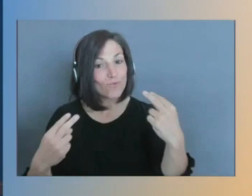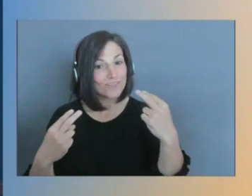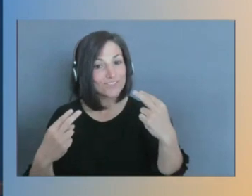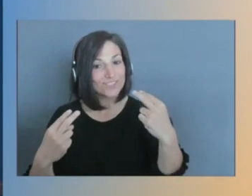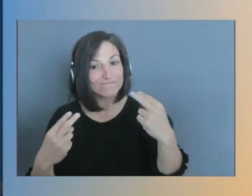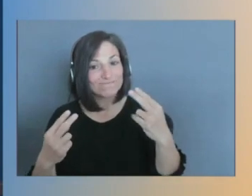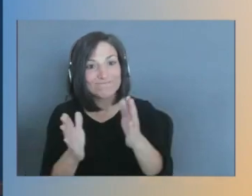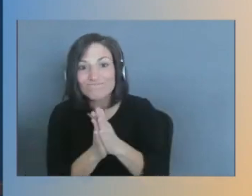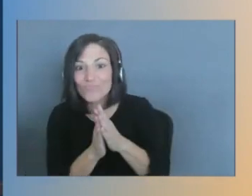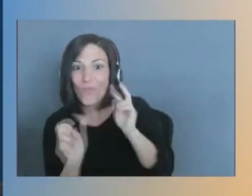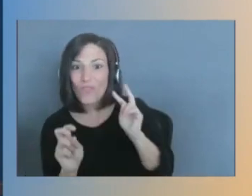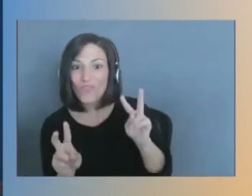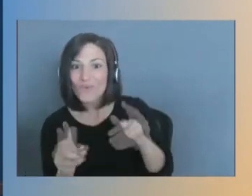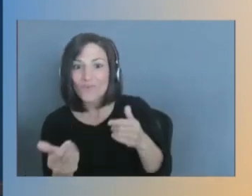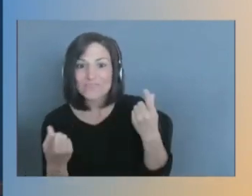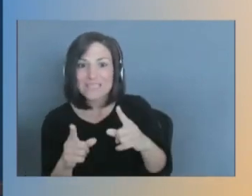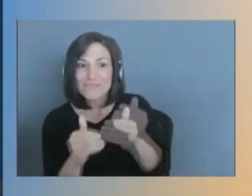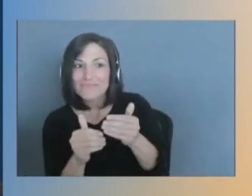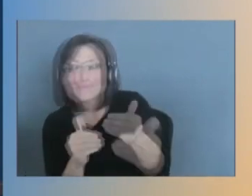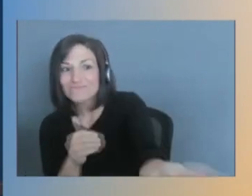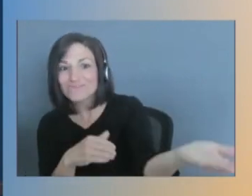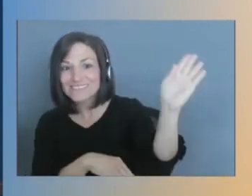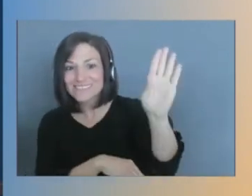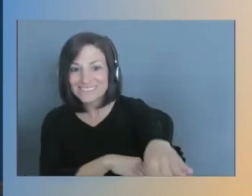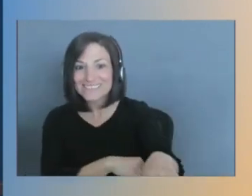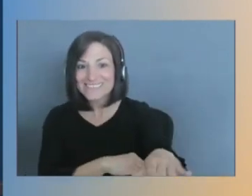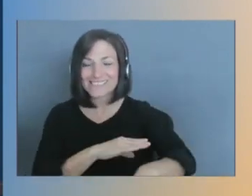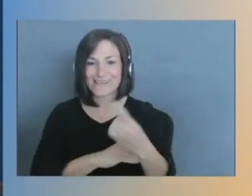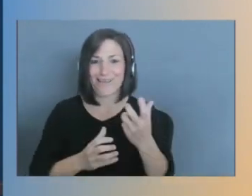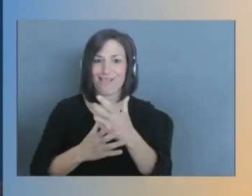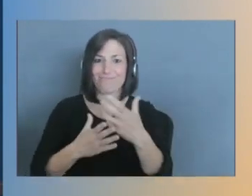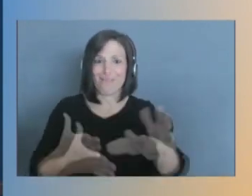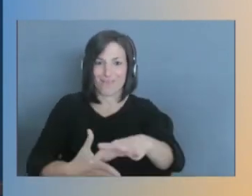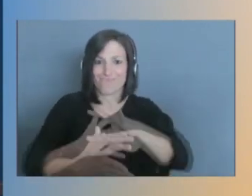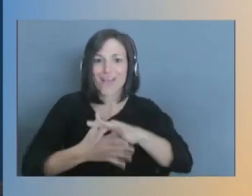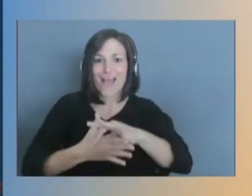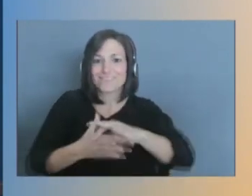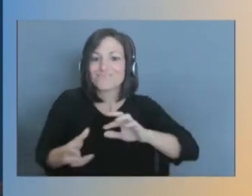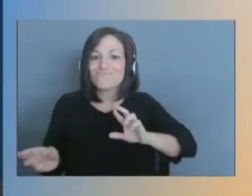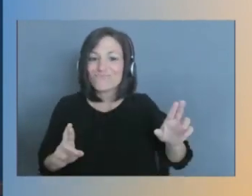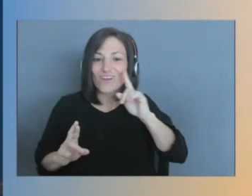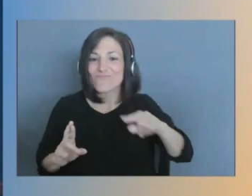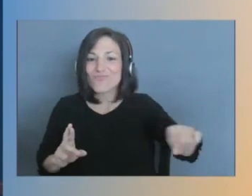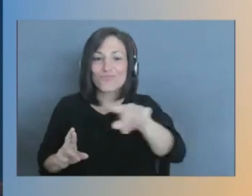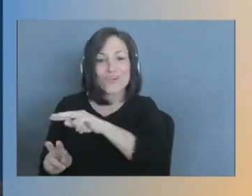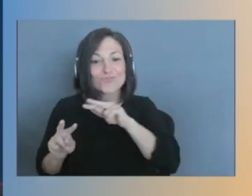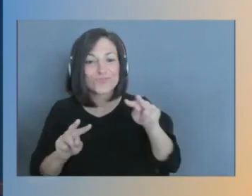day. We have a ton of really awesome content still queued up for your viewing pleasure.